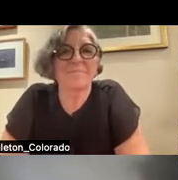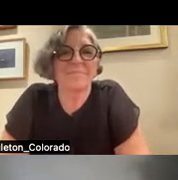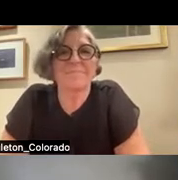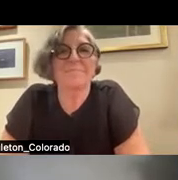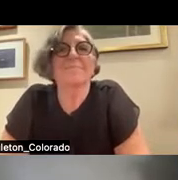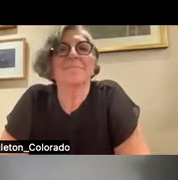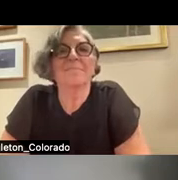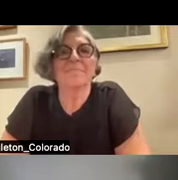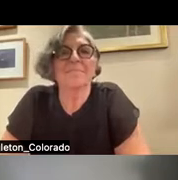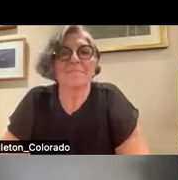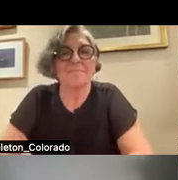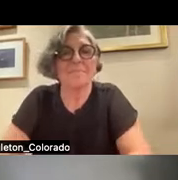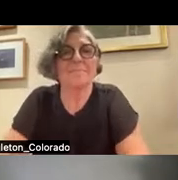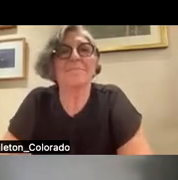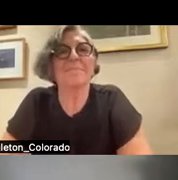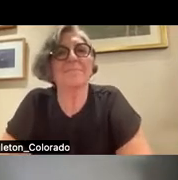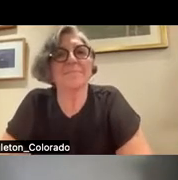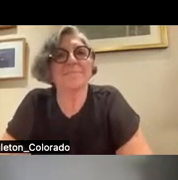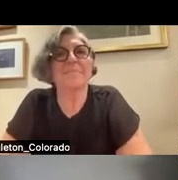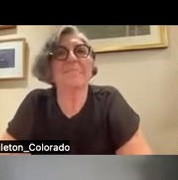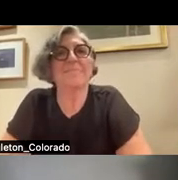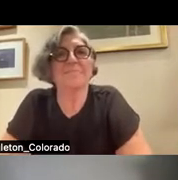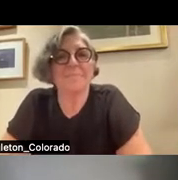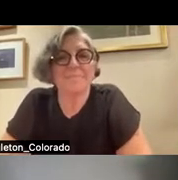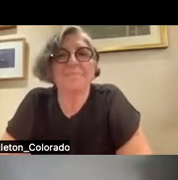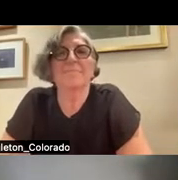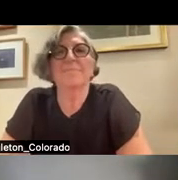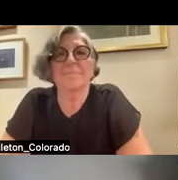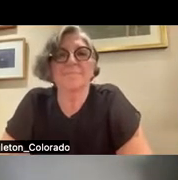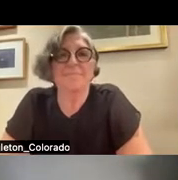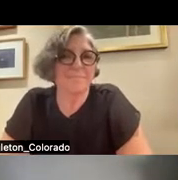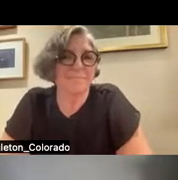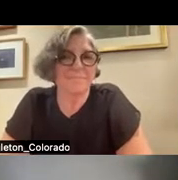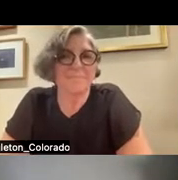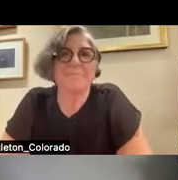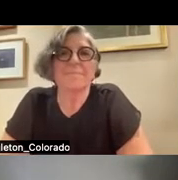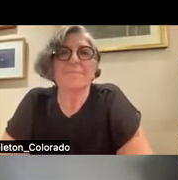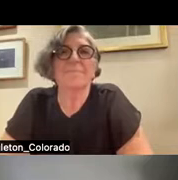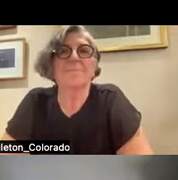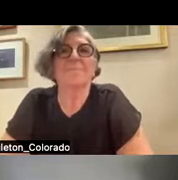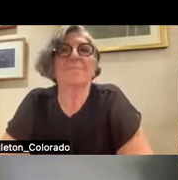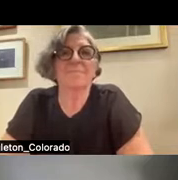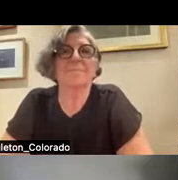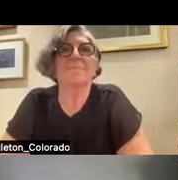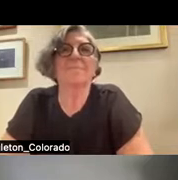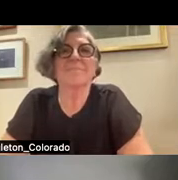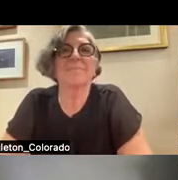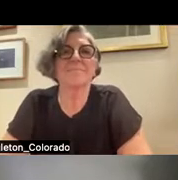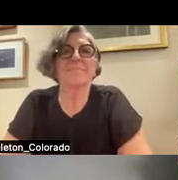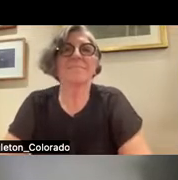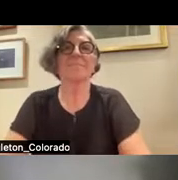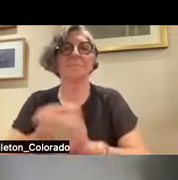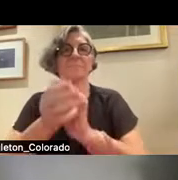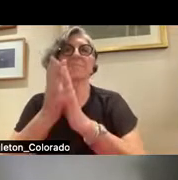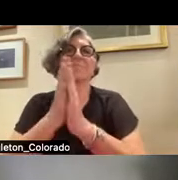request for when she does share her slides, because there's going to be a lot of her demonstrating, in addition to the slides